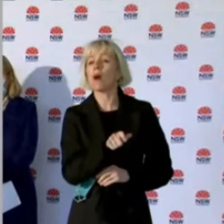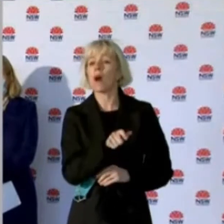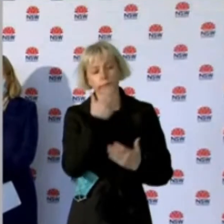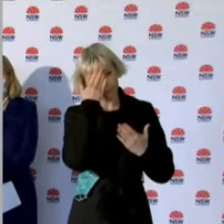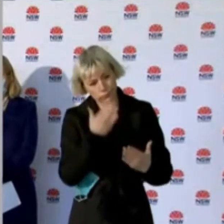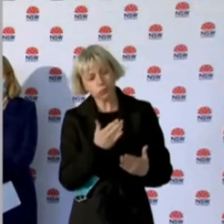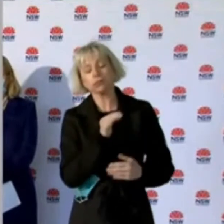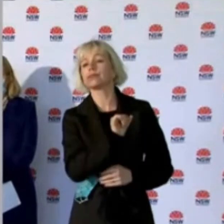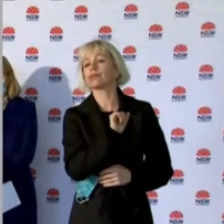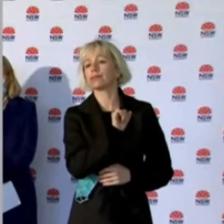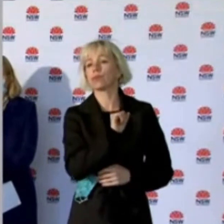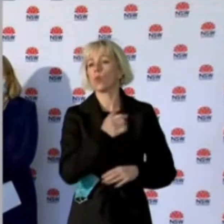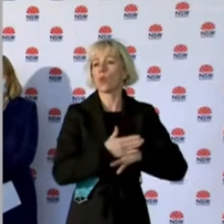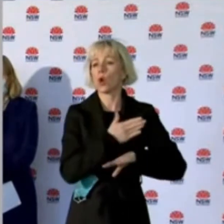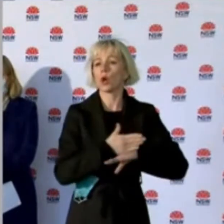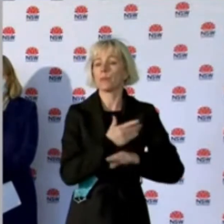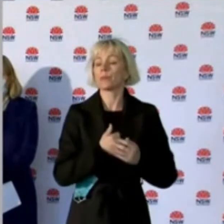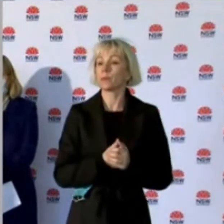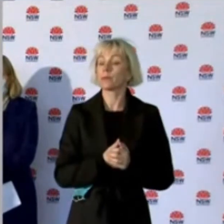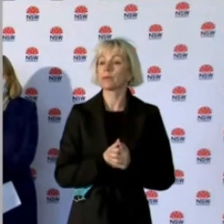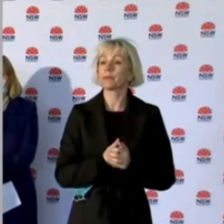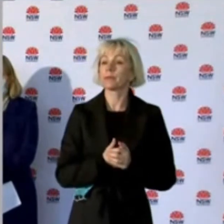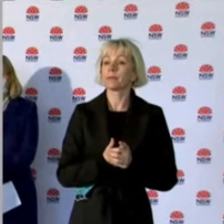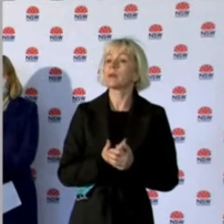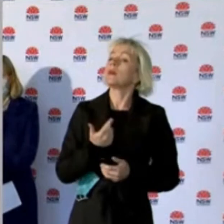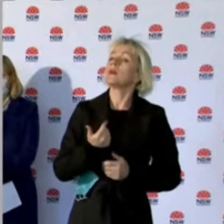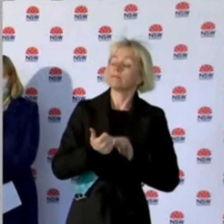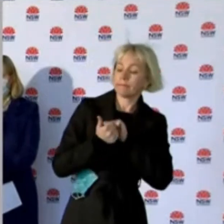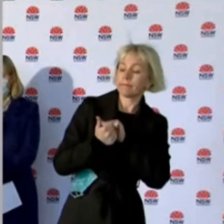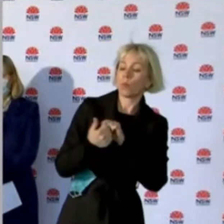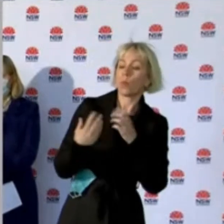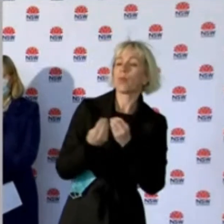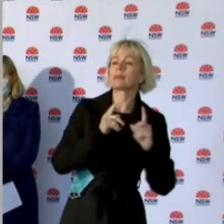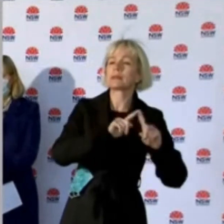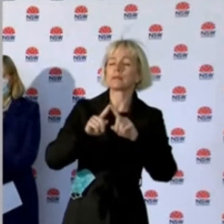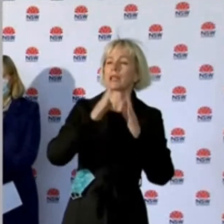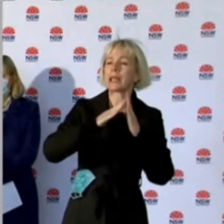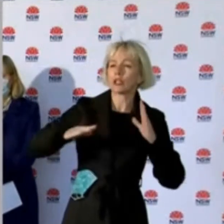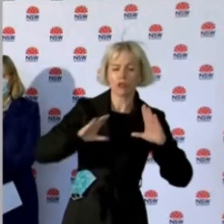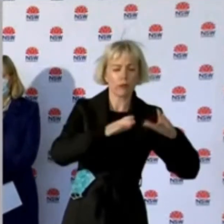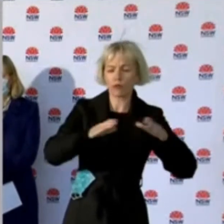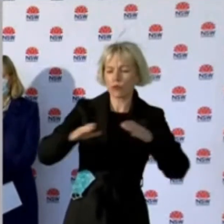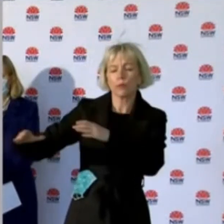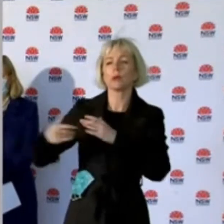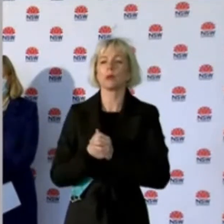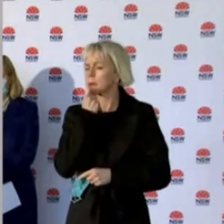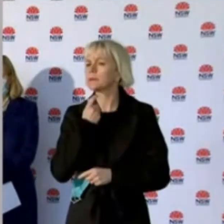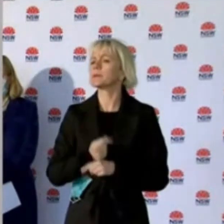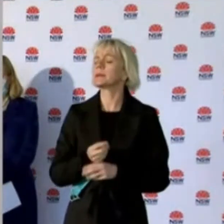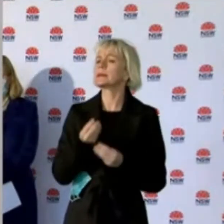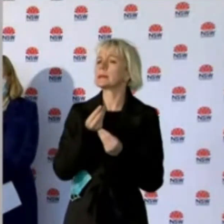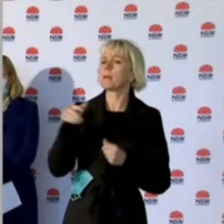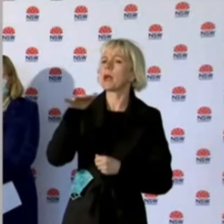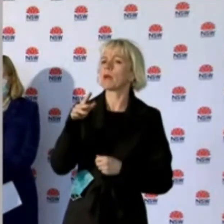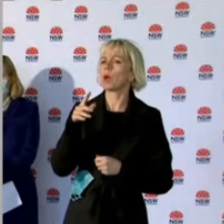team, that we've engaged with industry groups to find a way forward. And over the next 2 weeks, we know it's going to be tough, but I do want to thank those industry groups. A